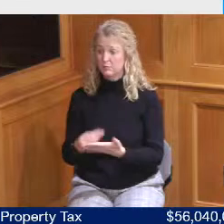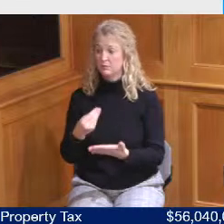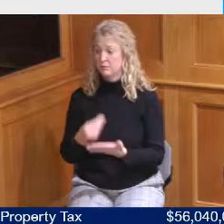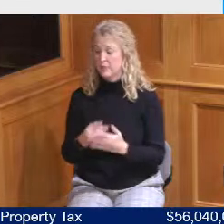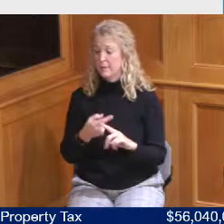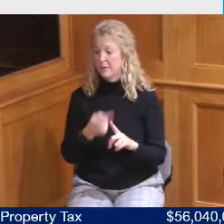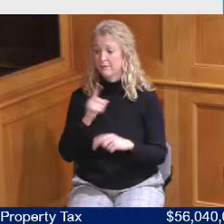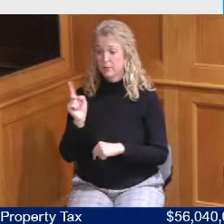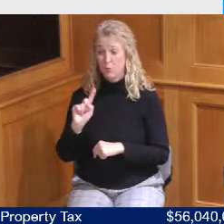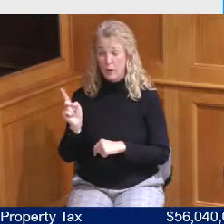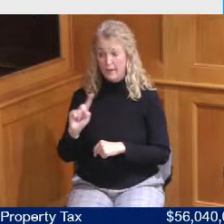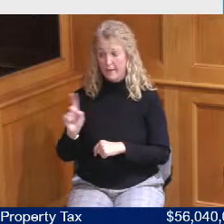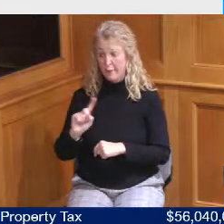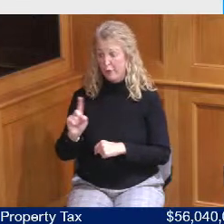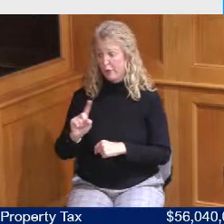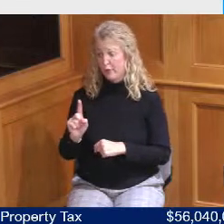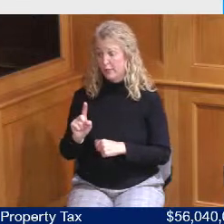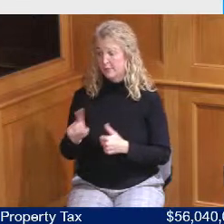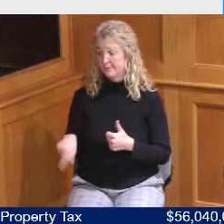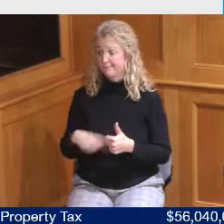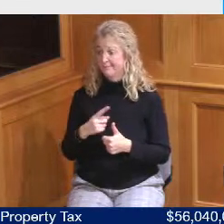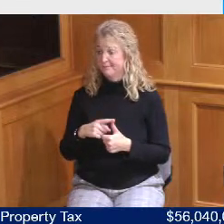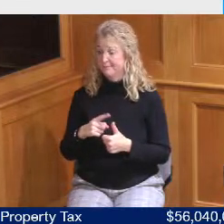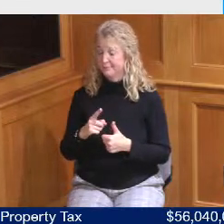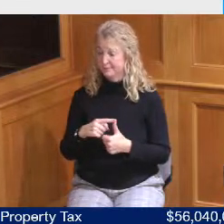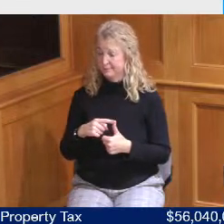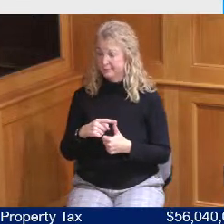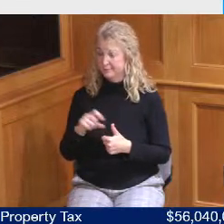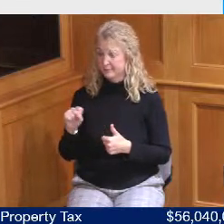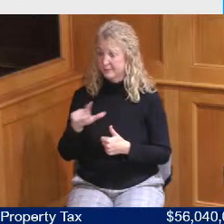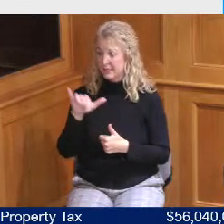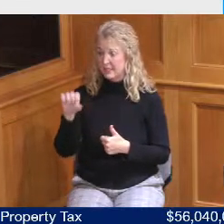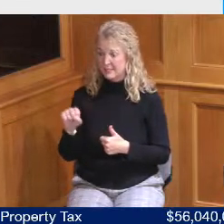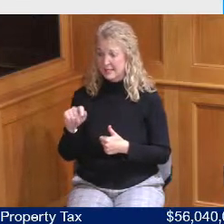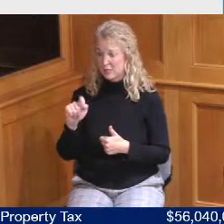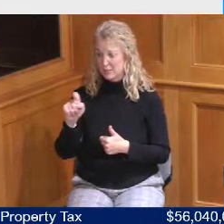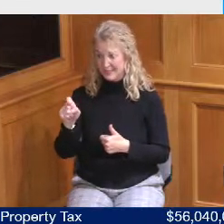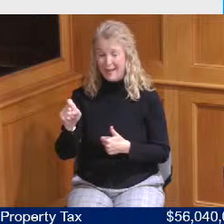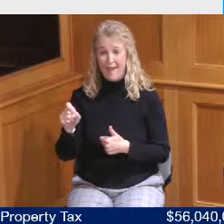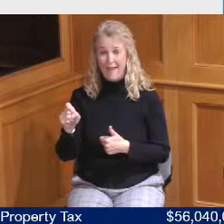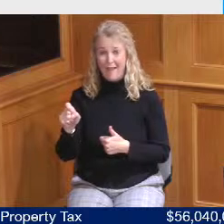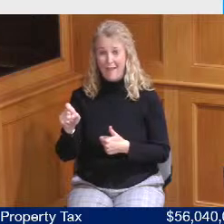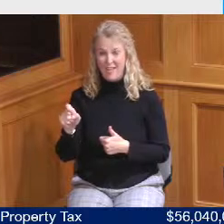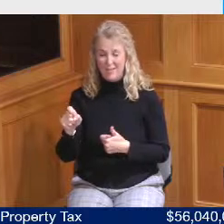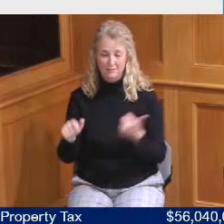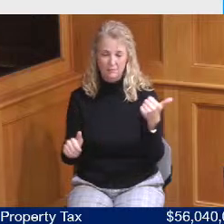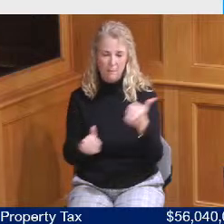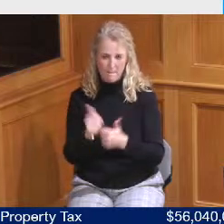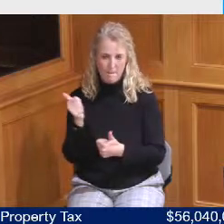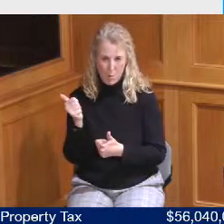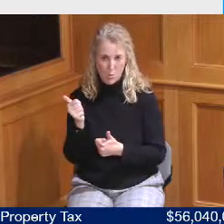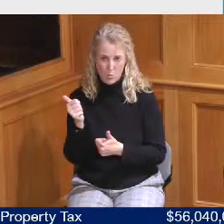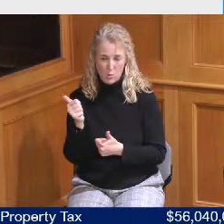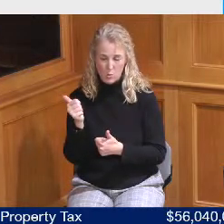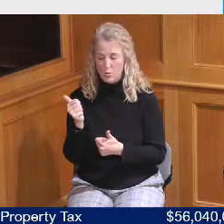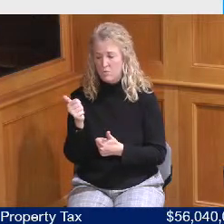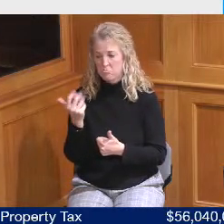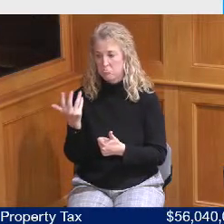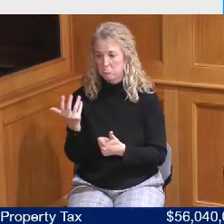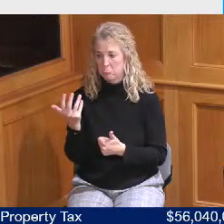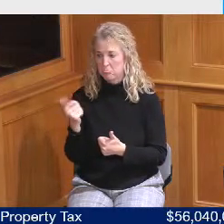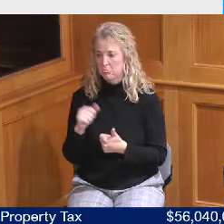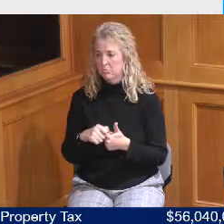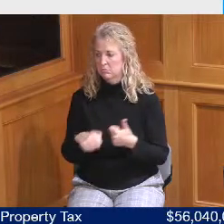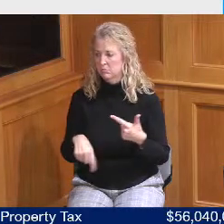the 2025 recommended budget, the sales tax is the bulk of the revenue